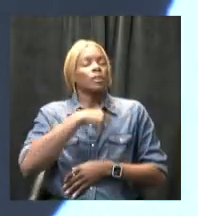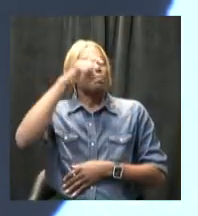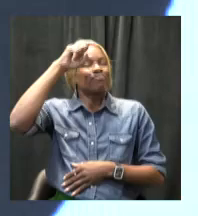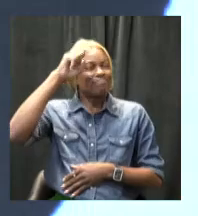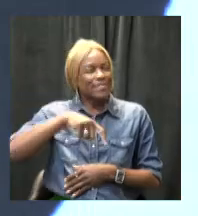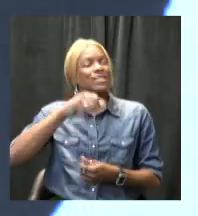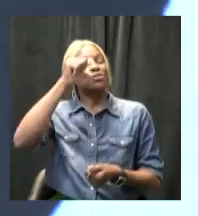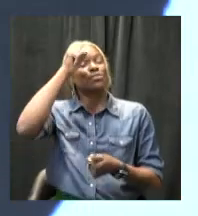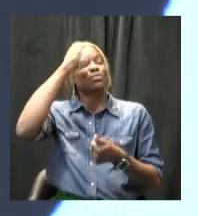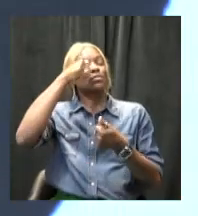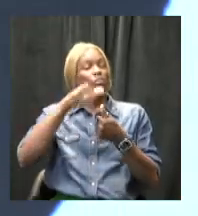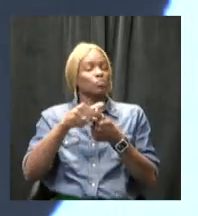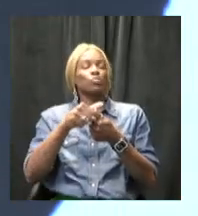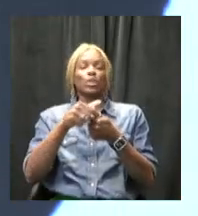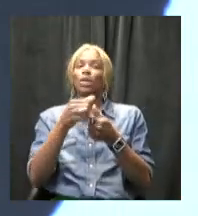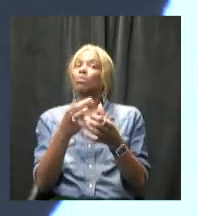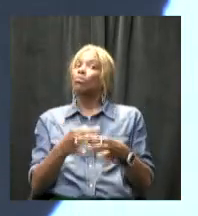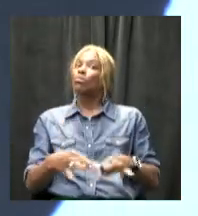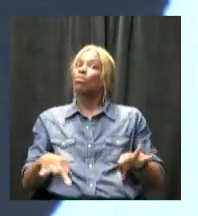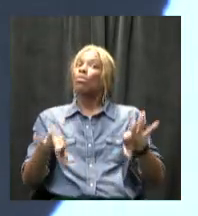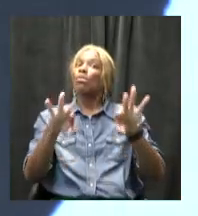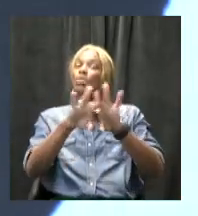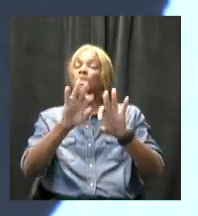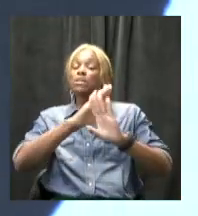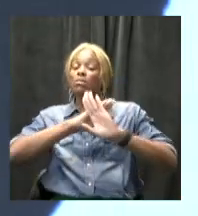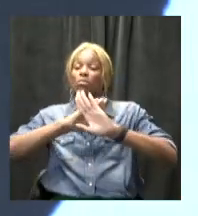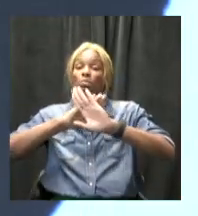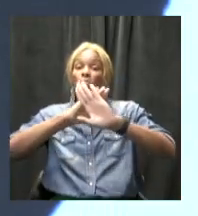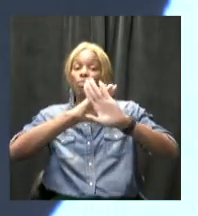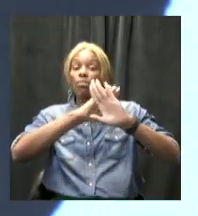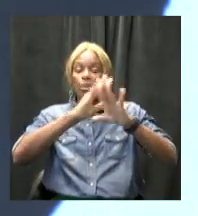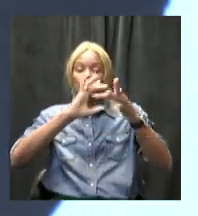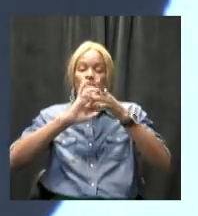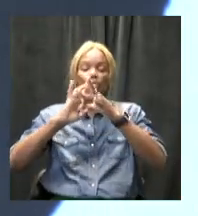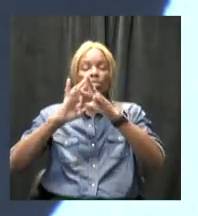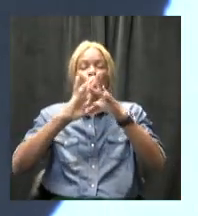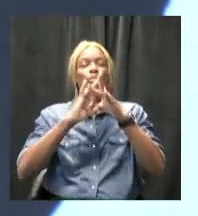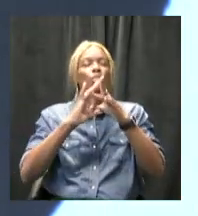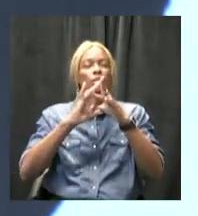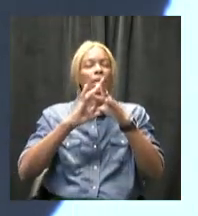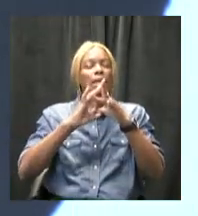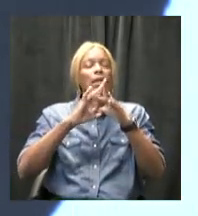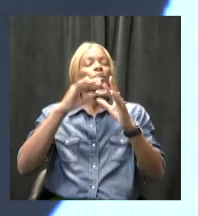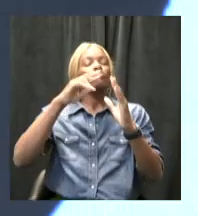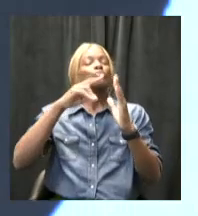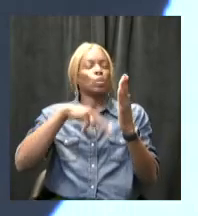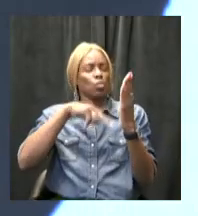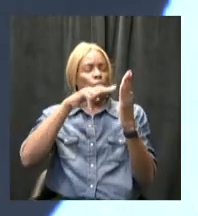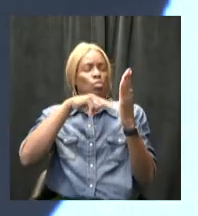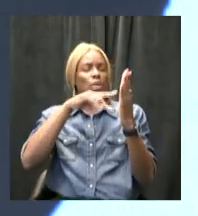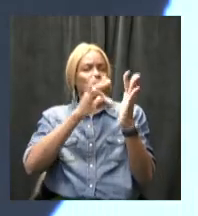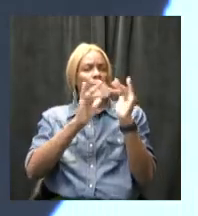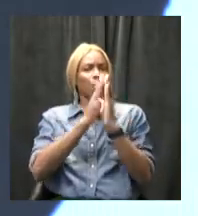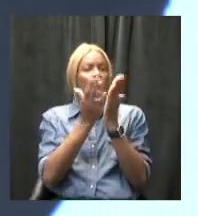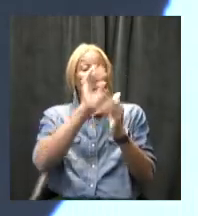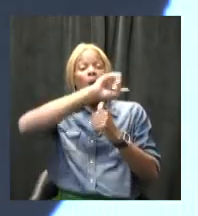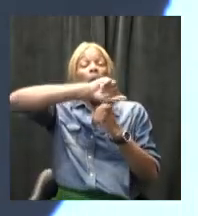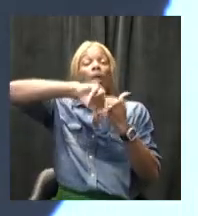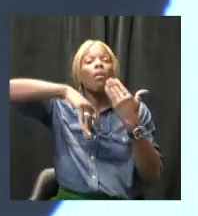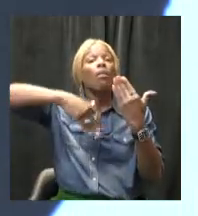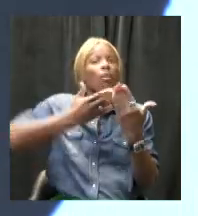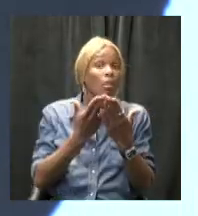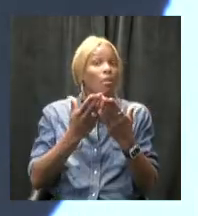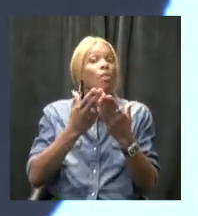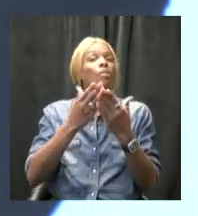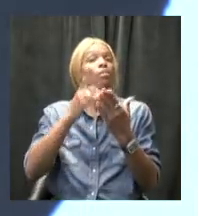how crucial it is for us to protect the unity that God has given. Look at the text. All the believers were together and had everything in